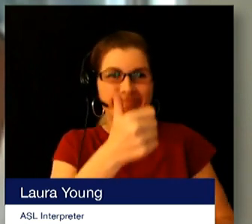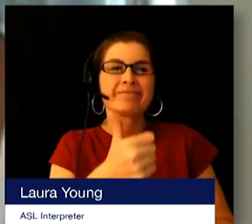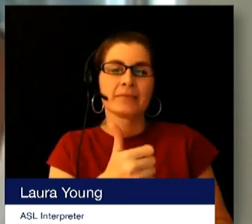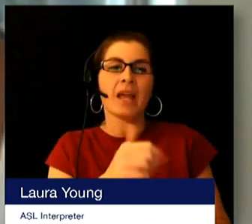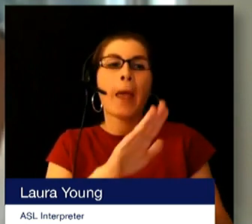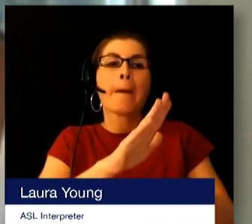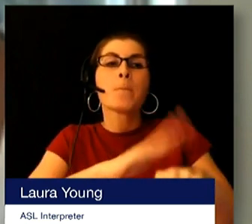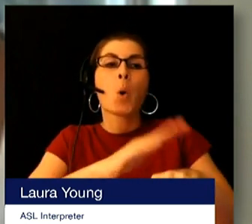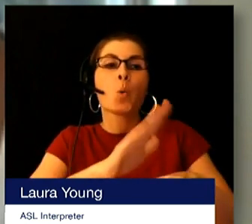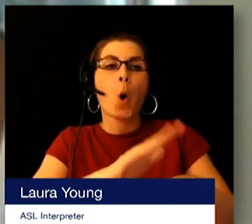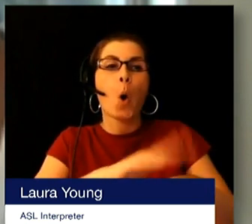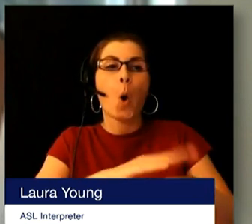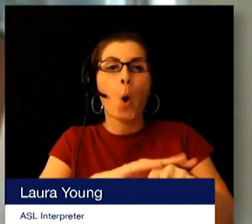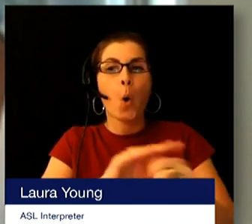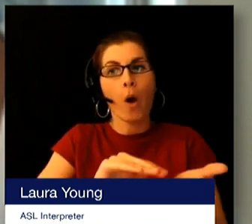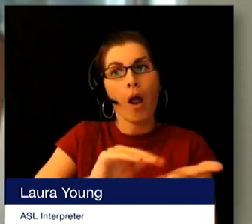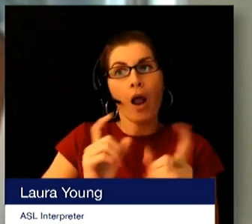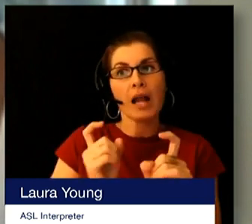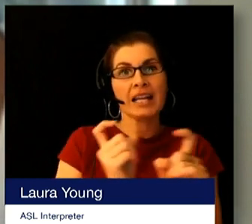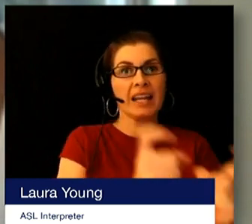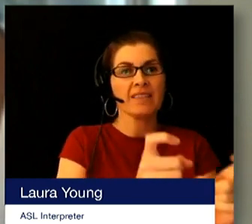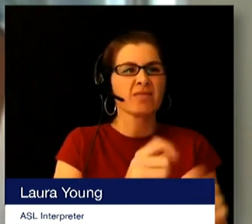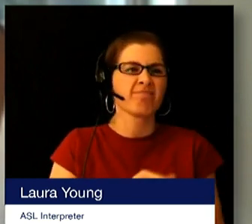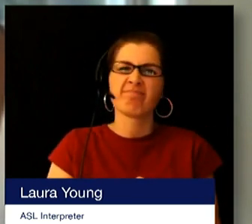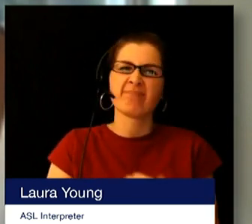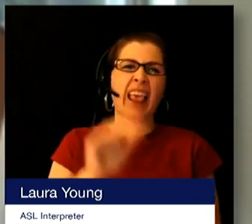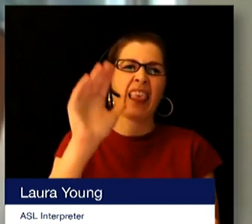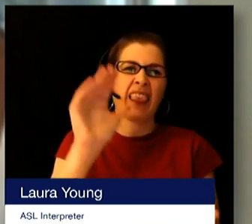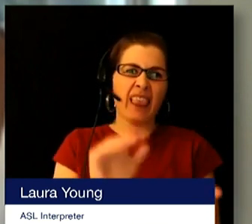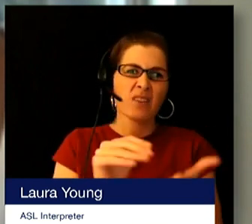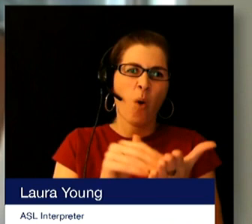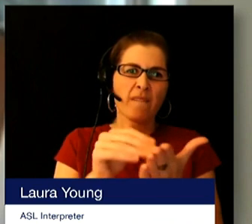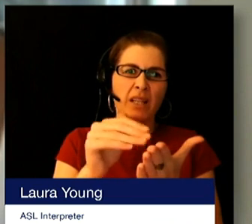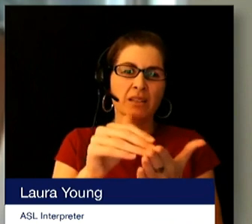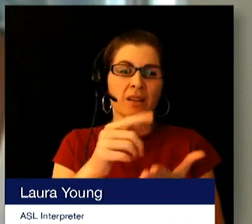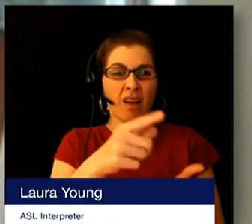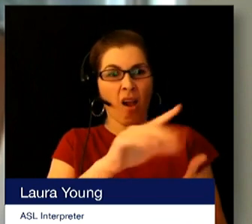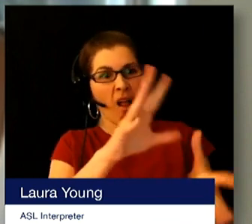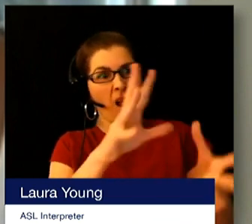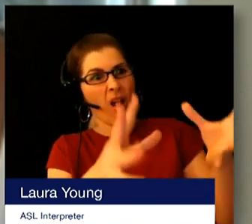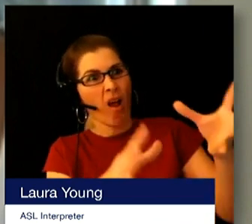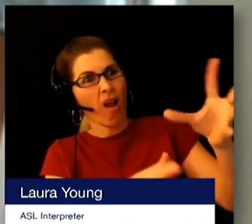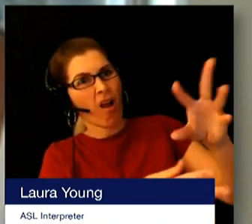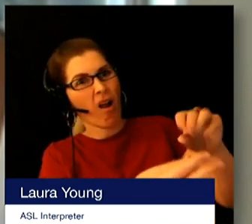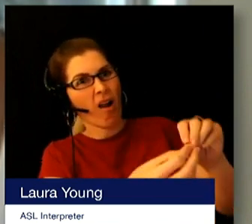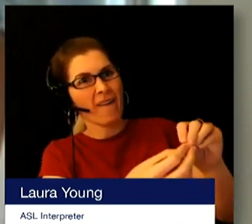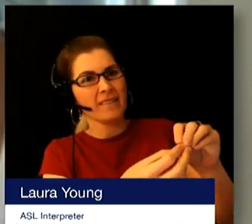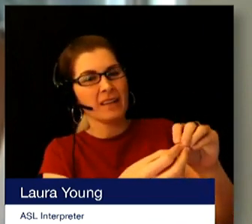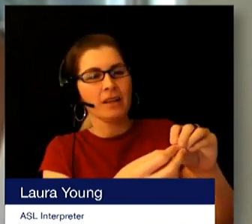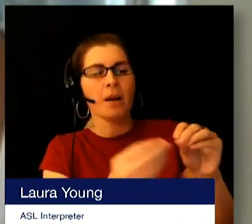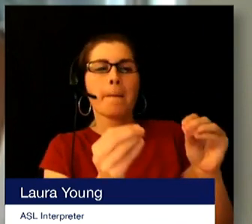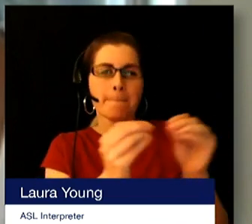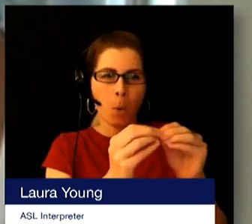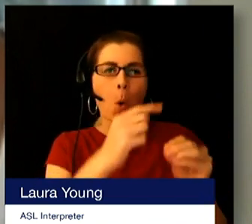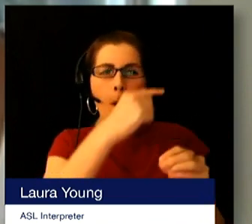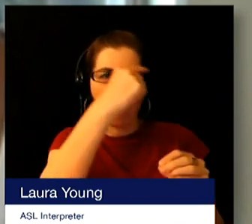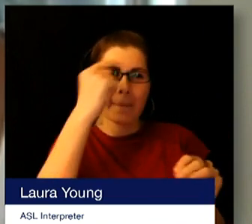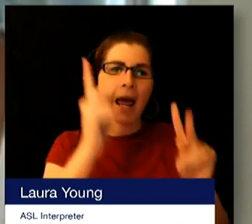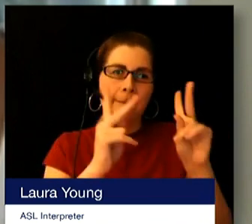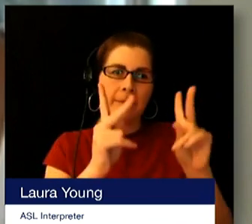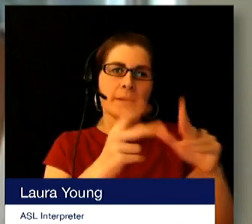less often granted. And so when you have that combination of events, you're going to have more Black people in